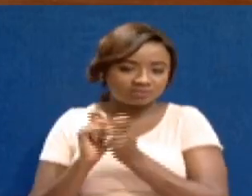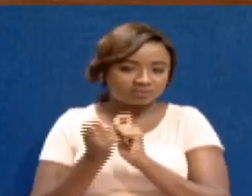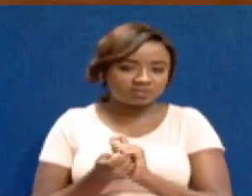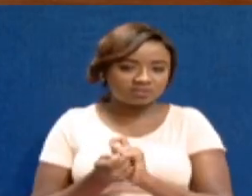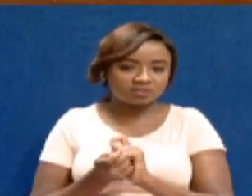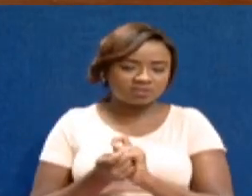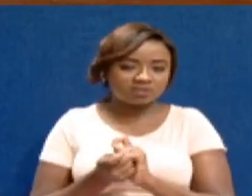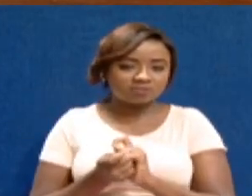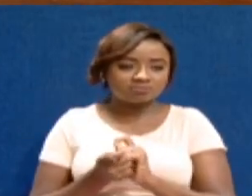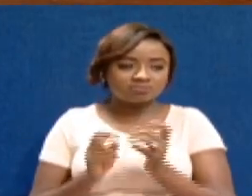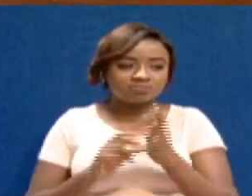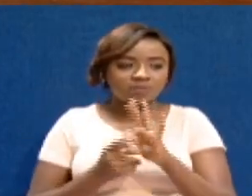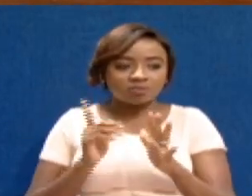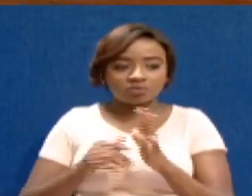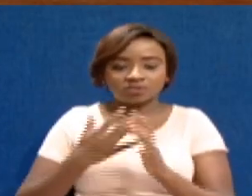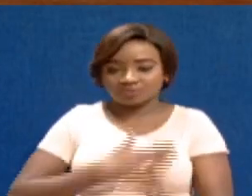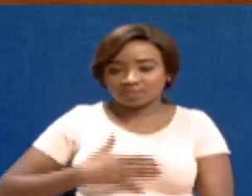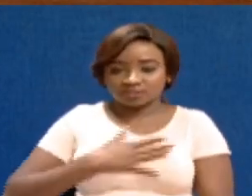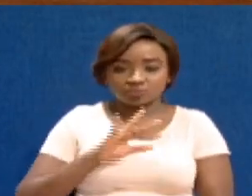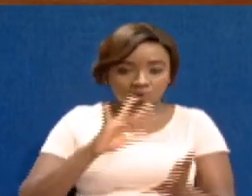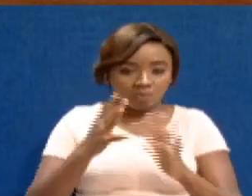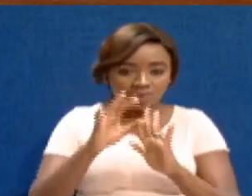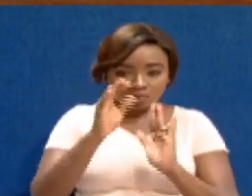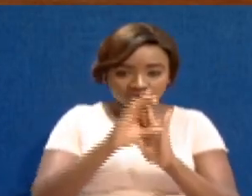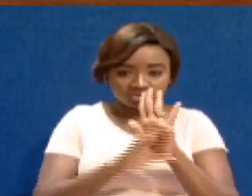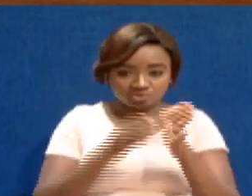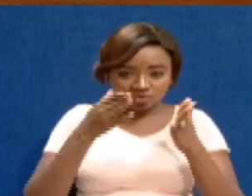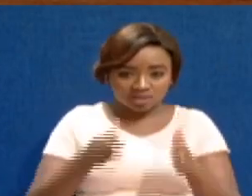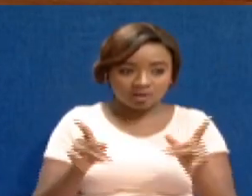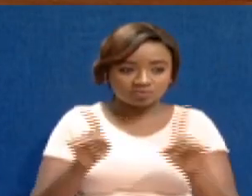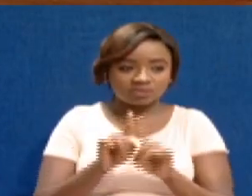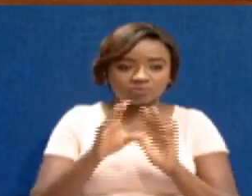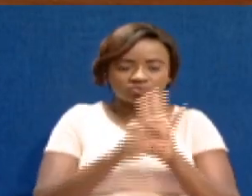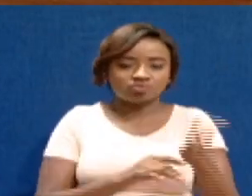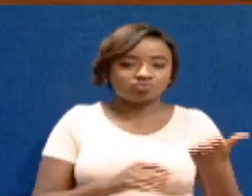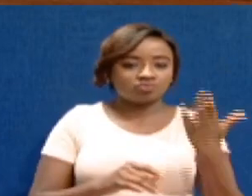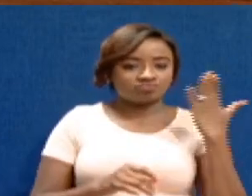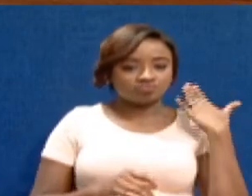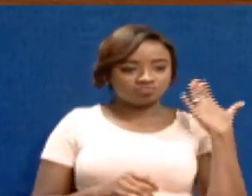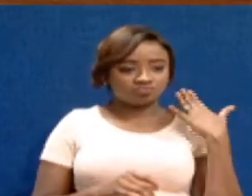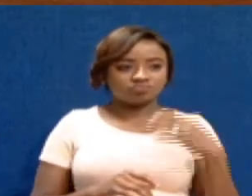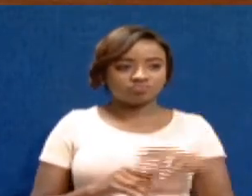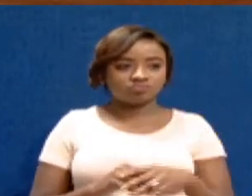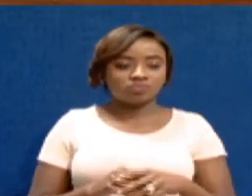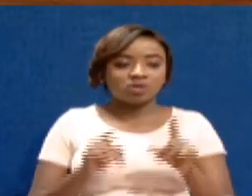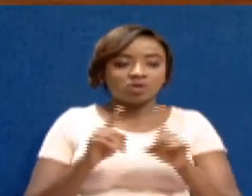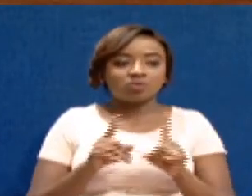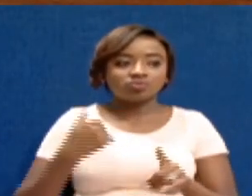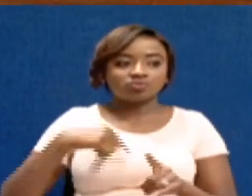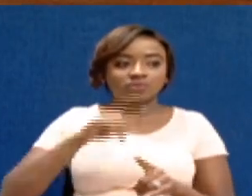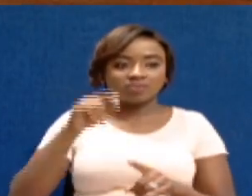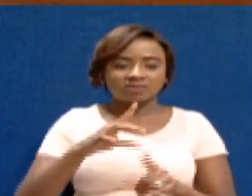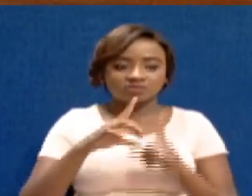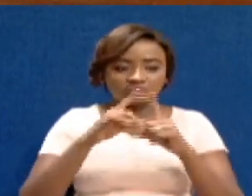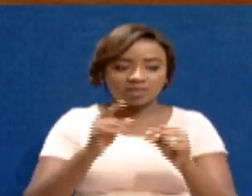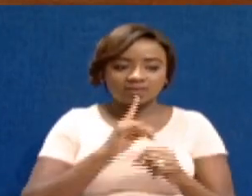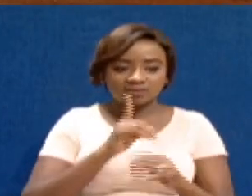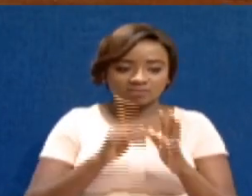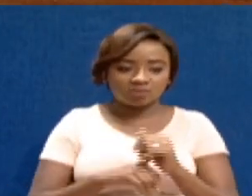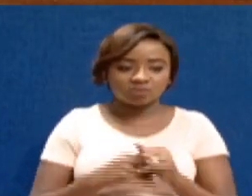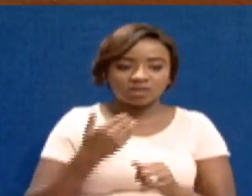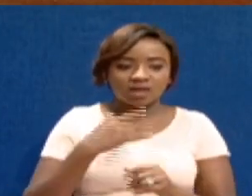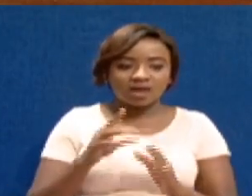on. Just tell me how that cures representation for all the ethnic groups. Are you telling me that those 5